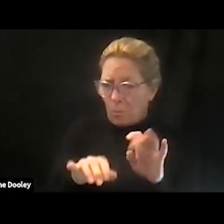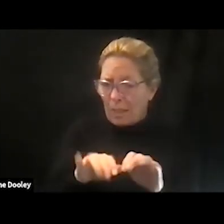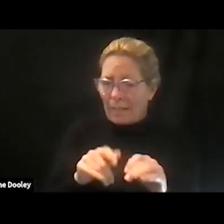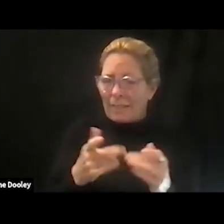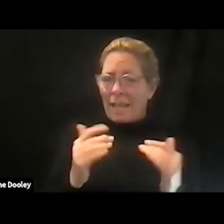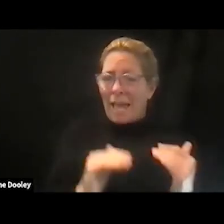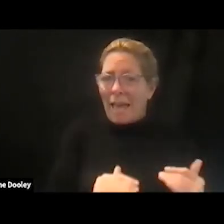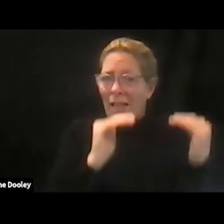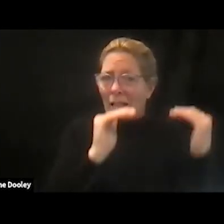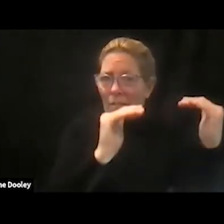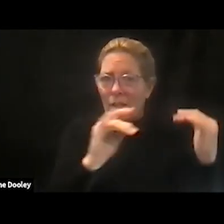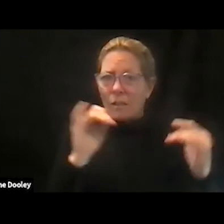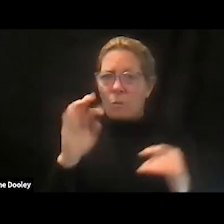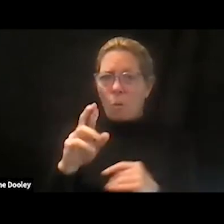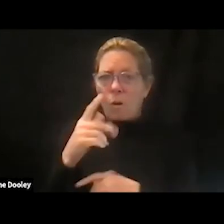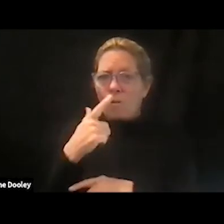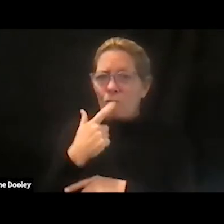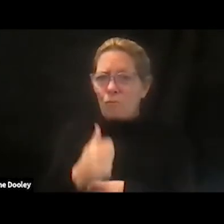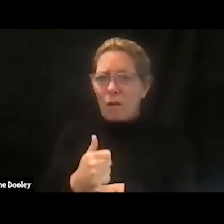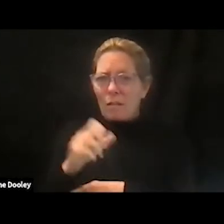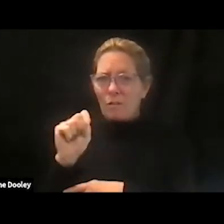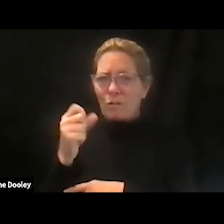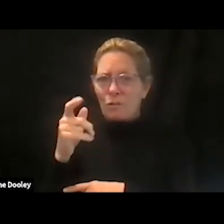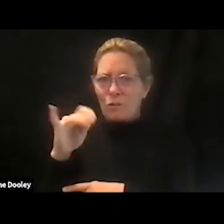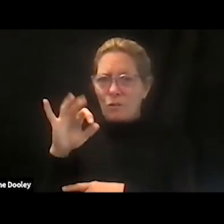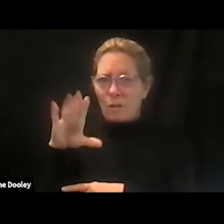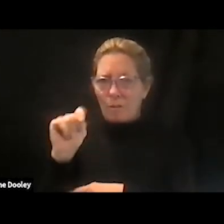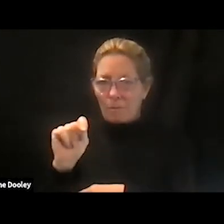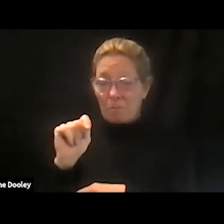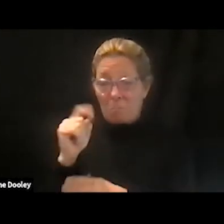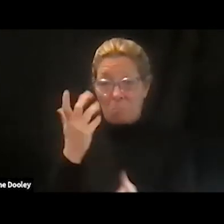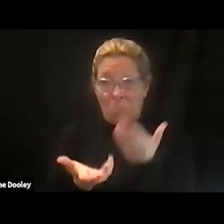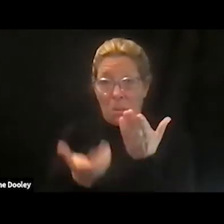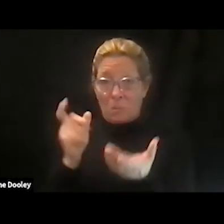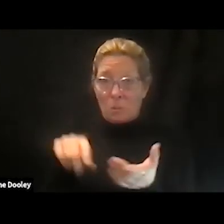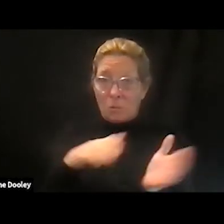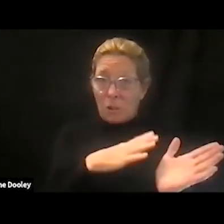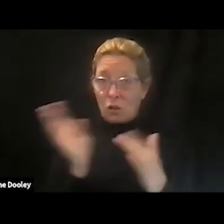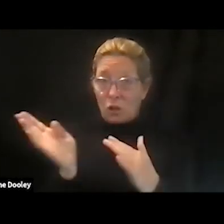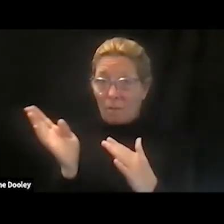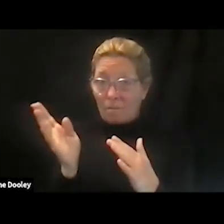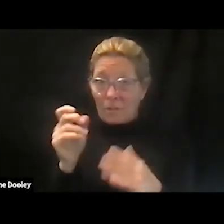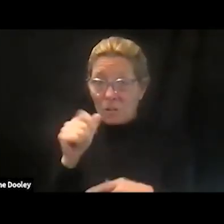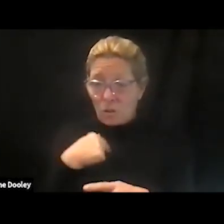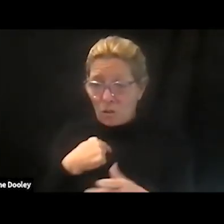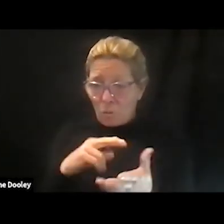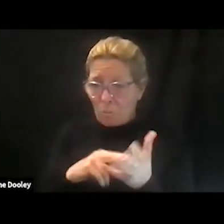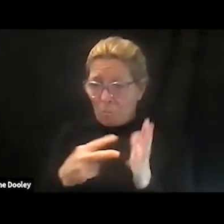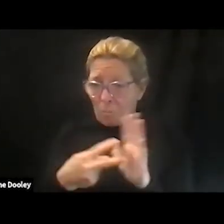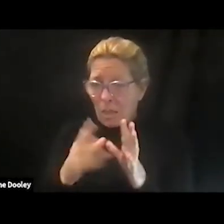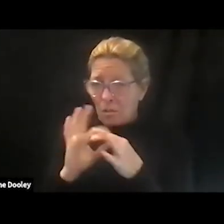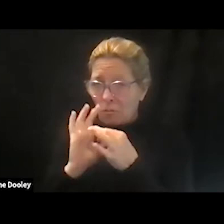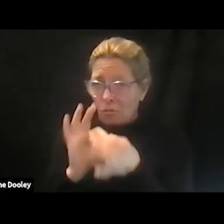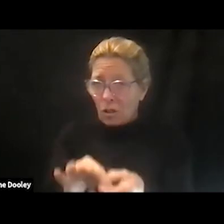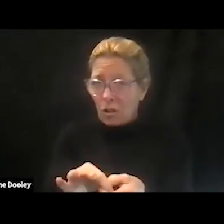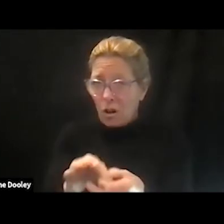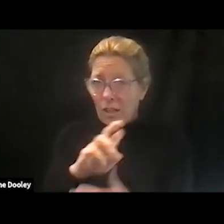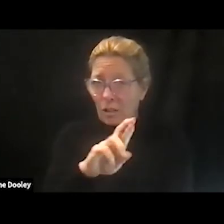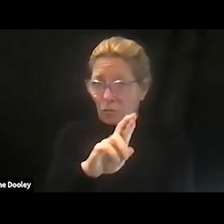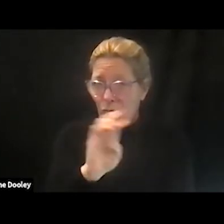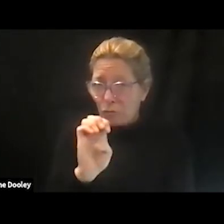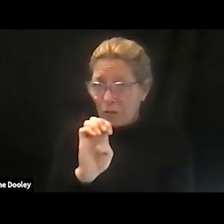or Redshift. Maybe it's a type of maybe just shift, elevate or shift. Did you mean regarding